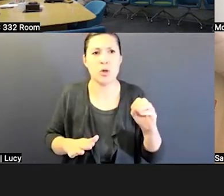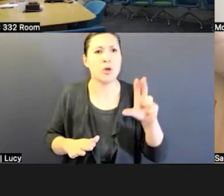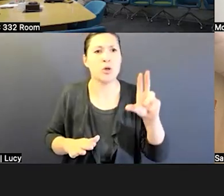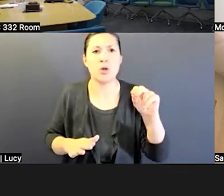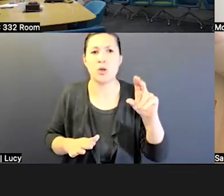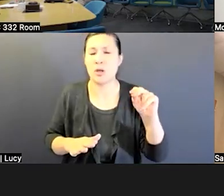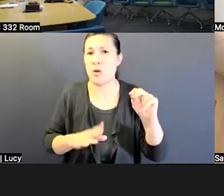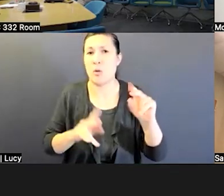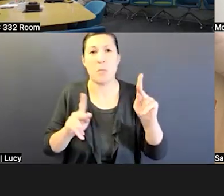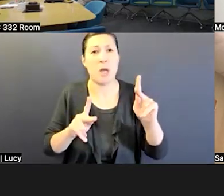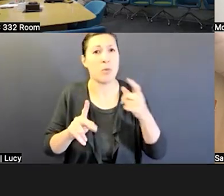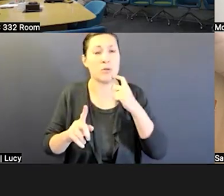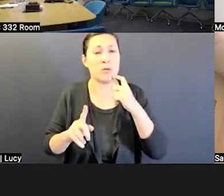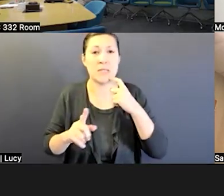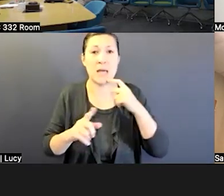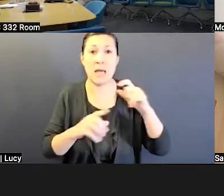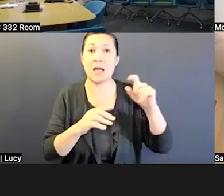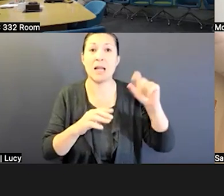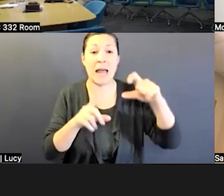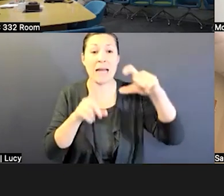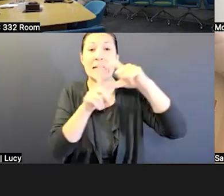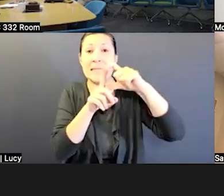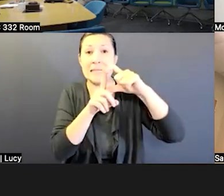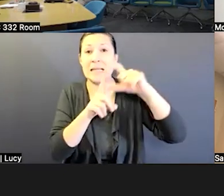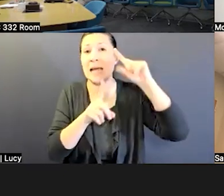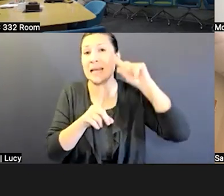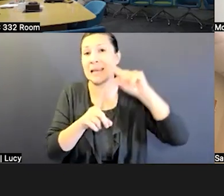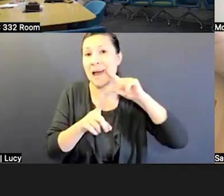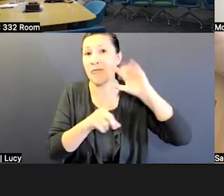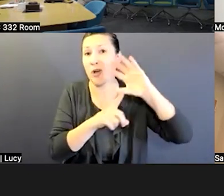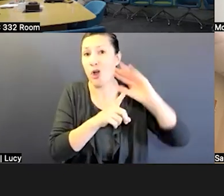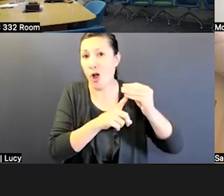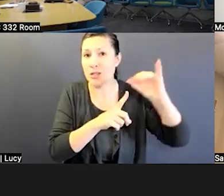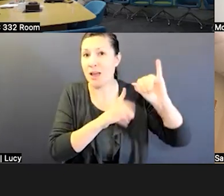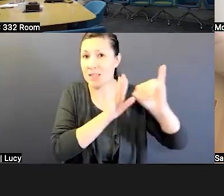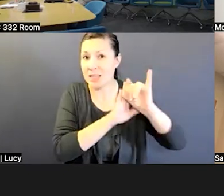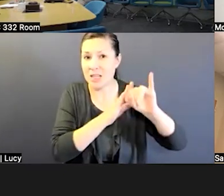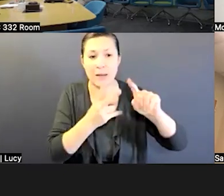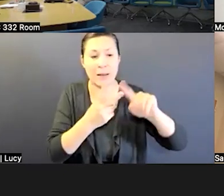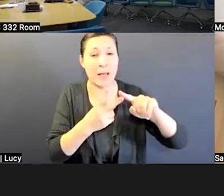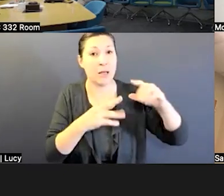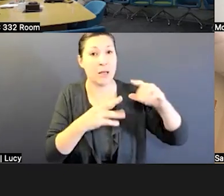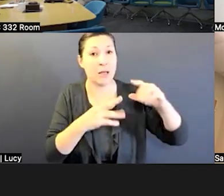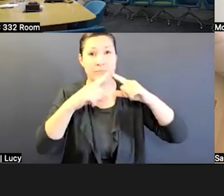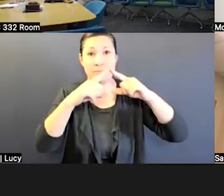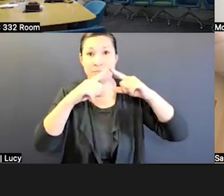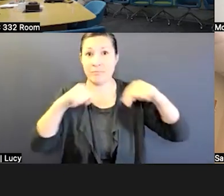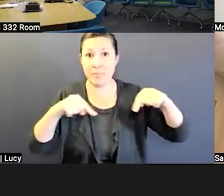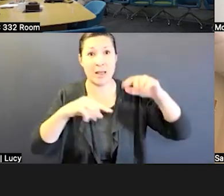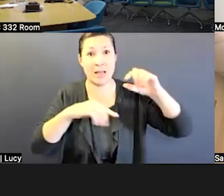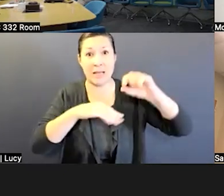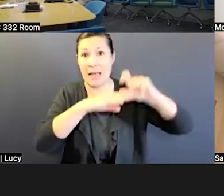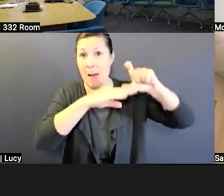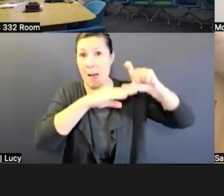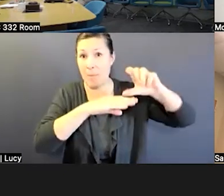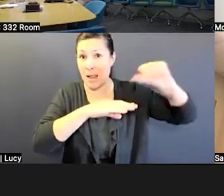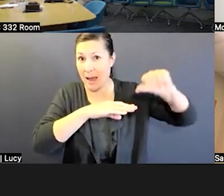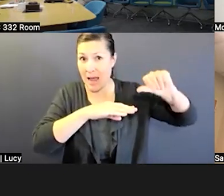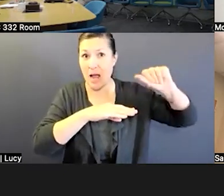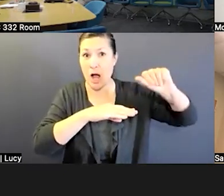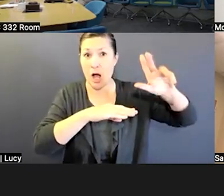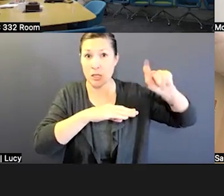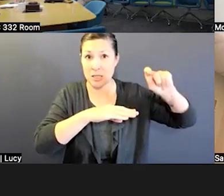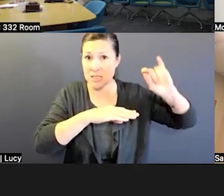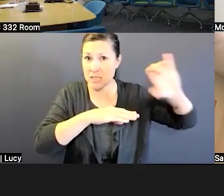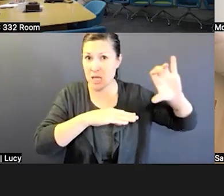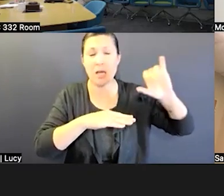like deaf culture, capital D, deaf. It's an identity, but also a disability because there are definite needs